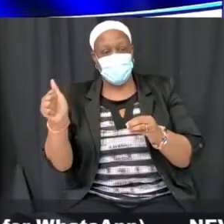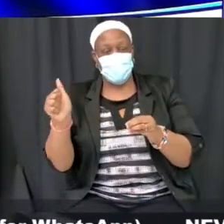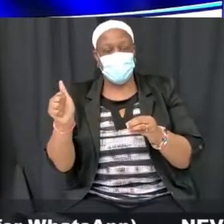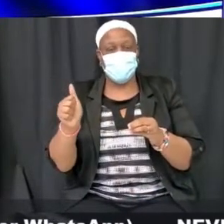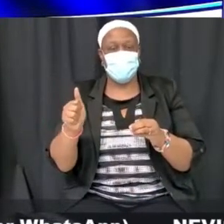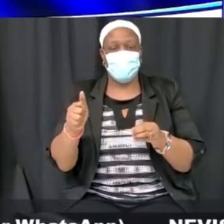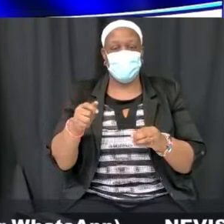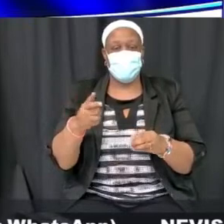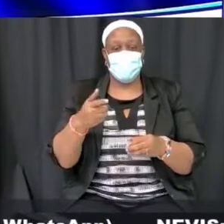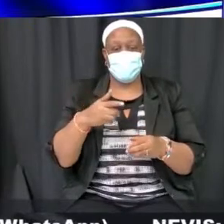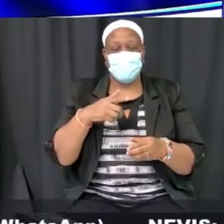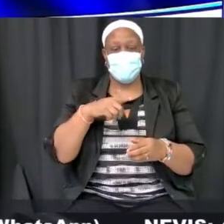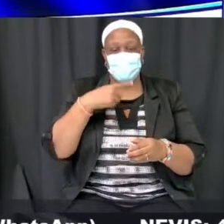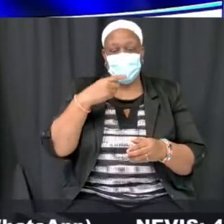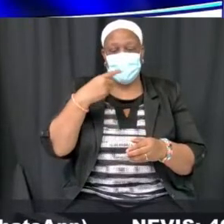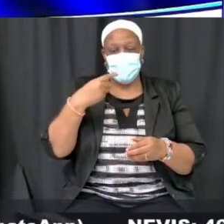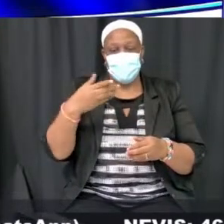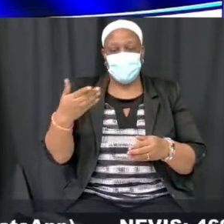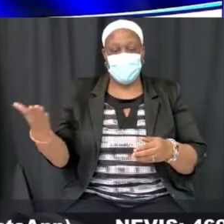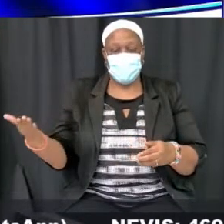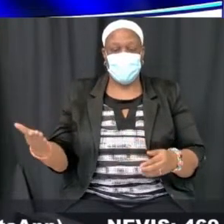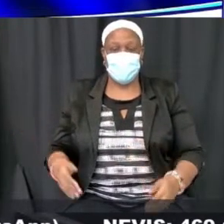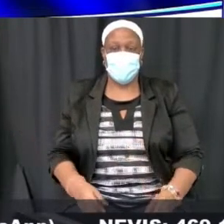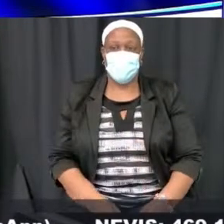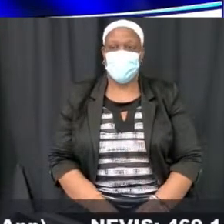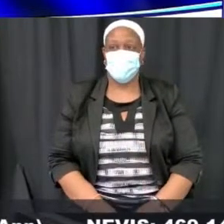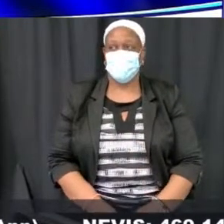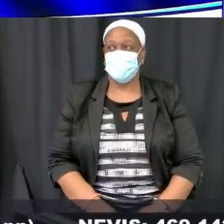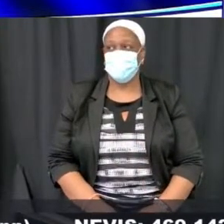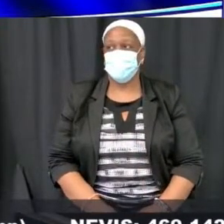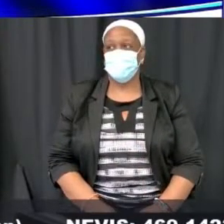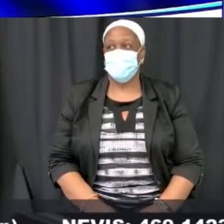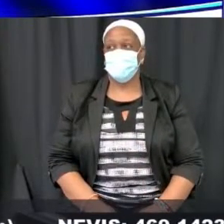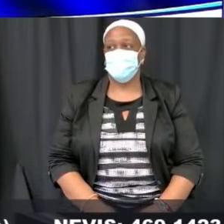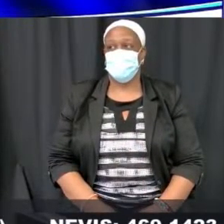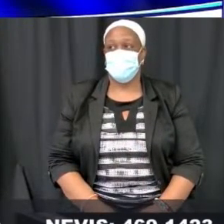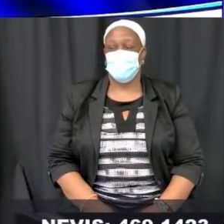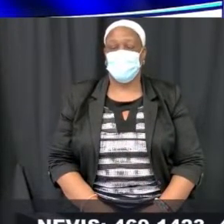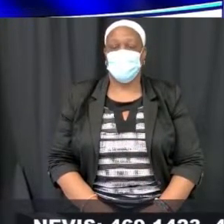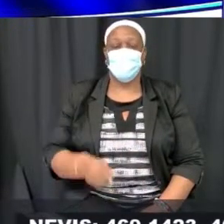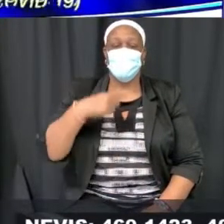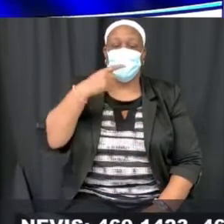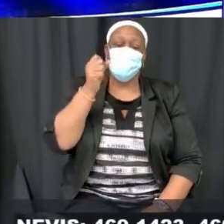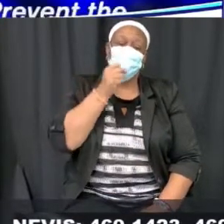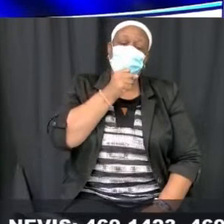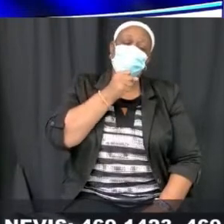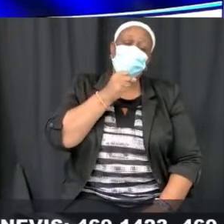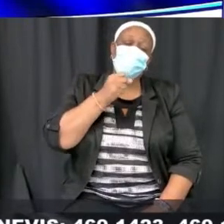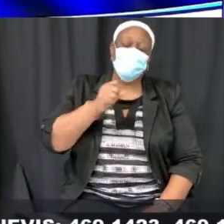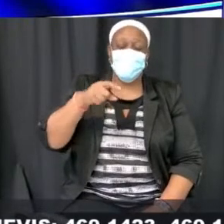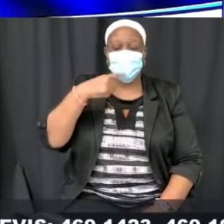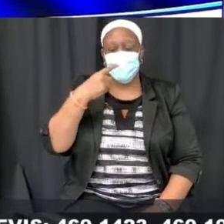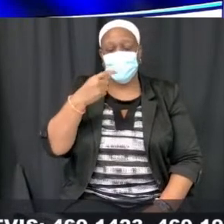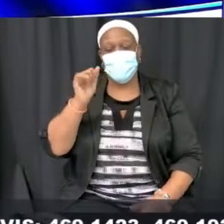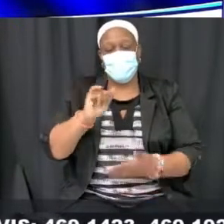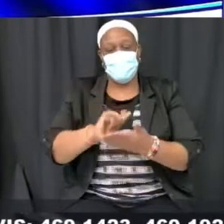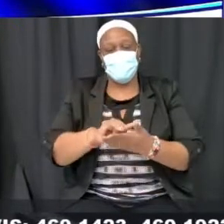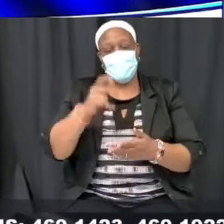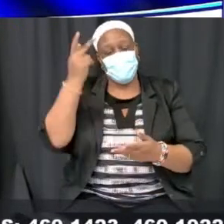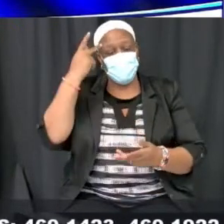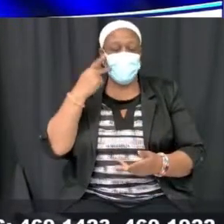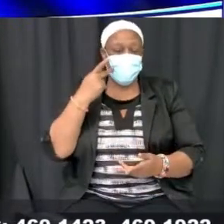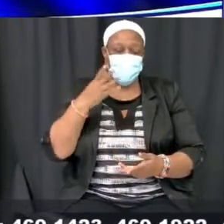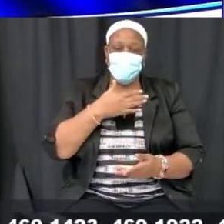sayings, well, using some myself, which our parents and grandparents would have repeated over and